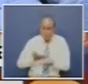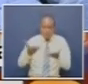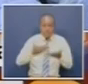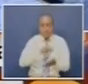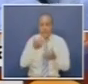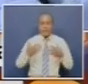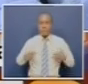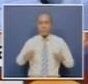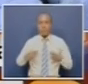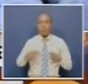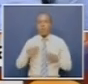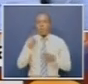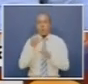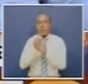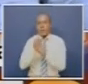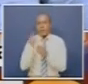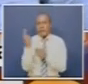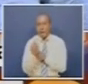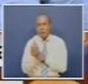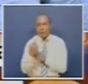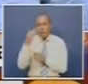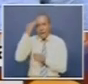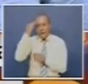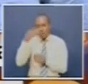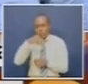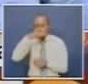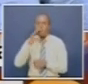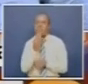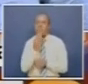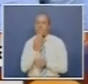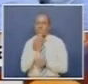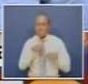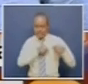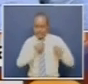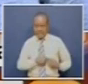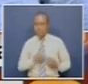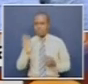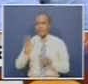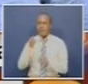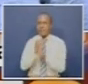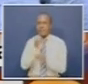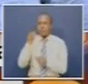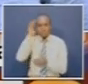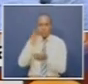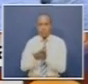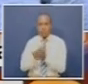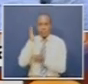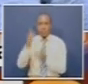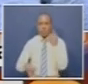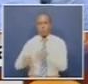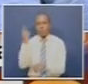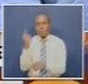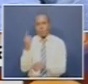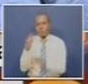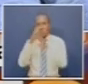who are playing it alone. I know deep down Mudavadi's heart. Mudavadi does not believe he will win the presidency as a